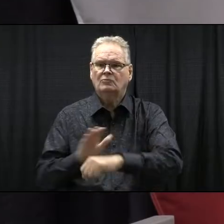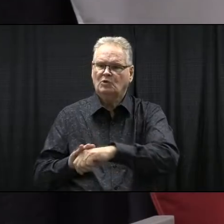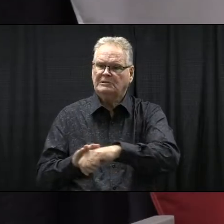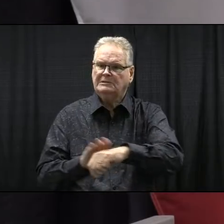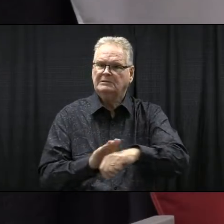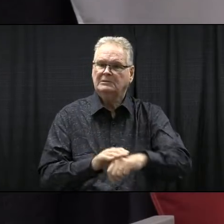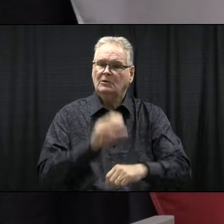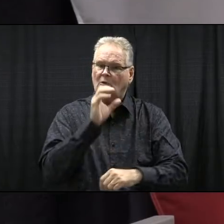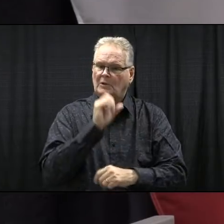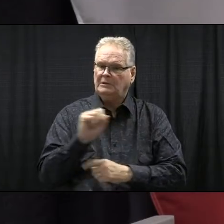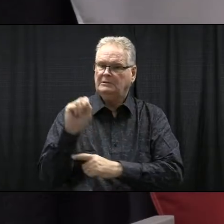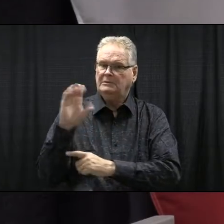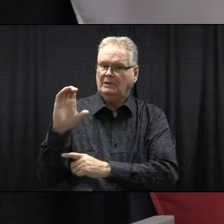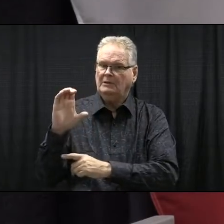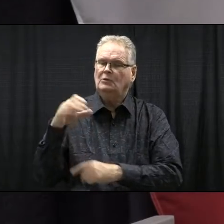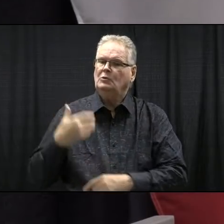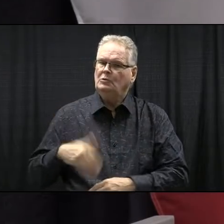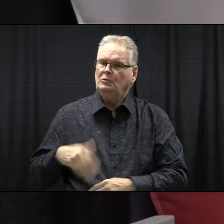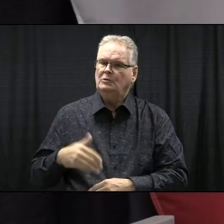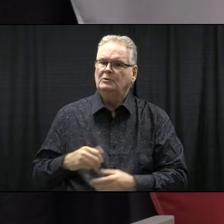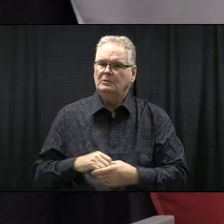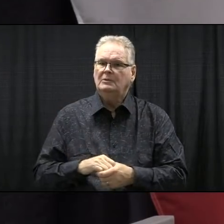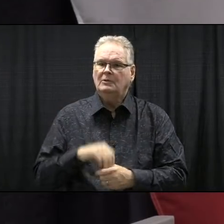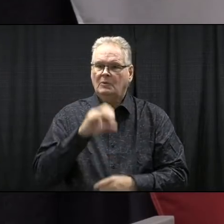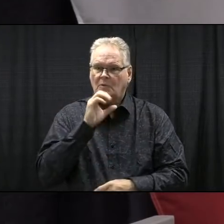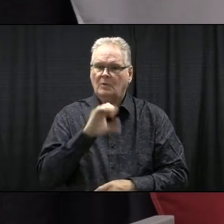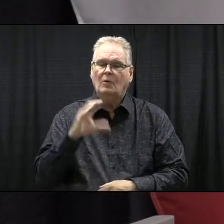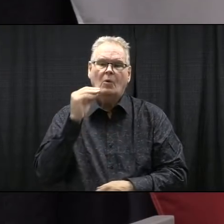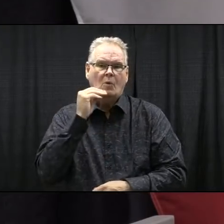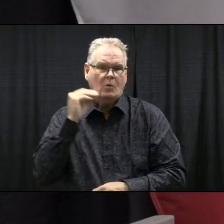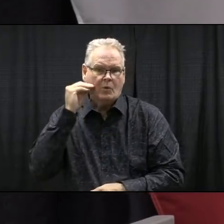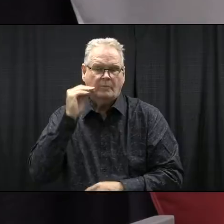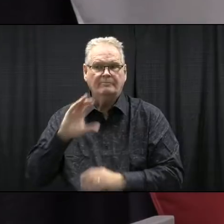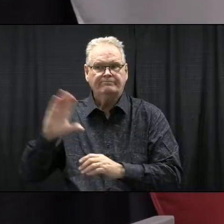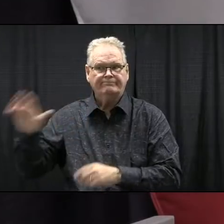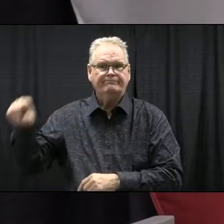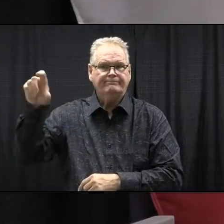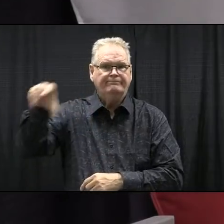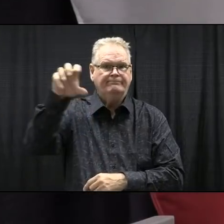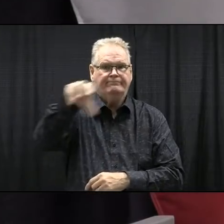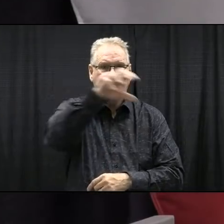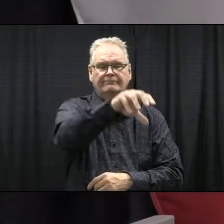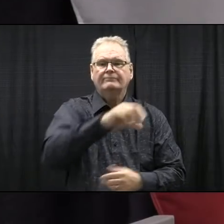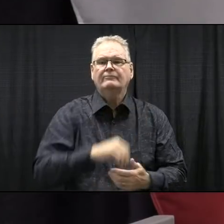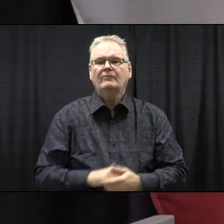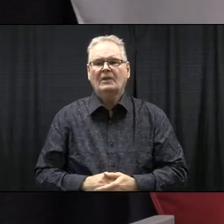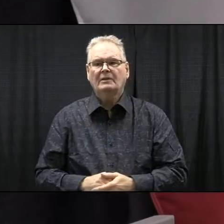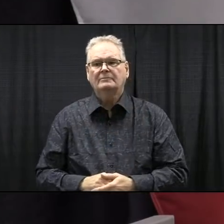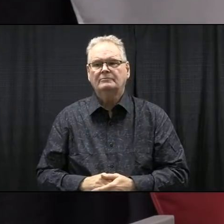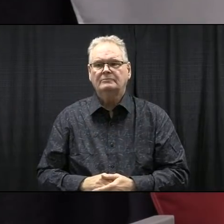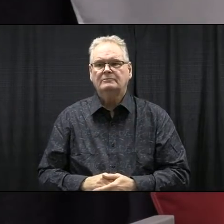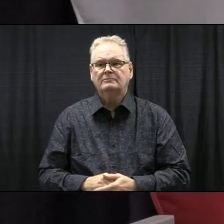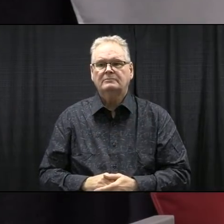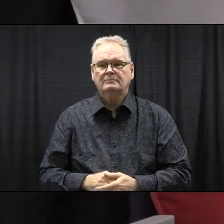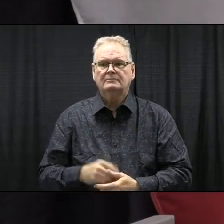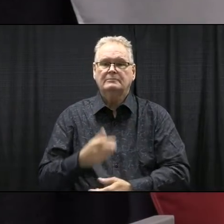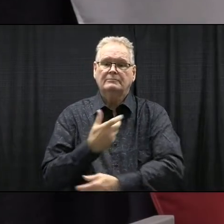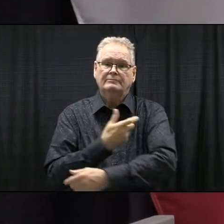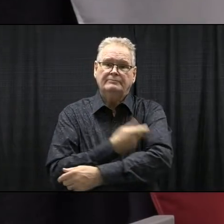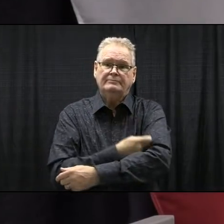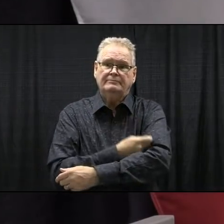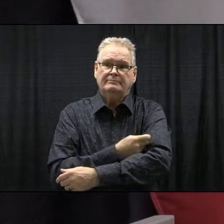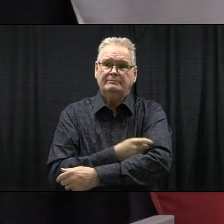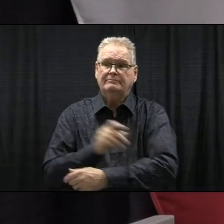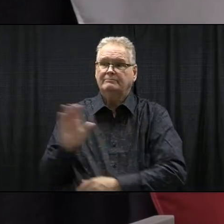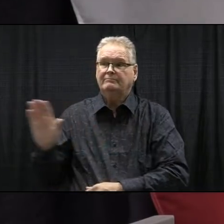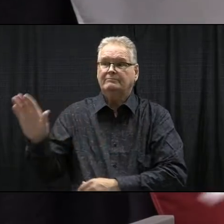increased risk of infection and severe disease due to COVID-19. In addition, they do not mount the same immunity after vaccination as those who are younger and